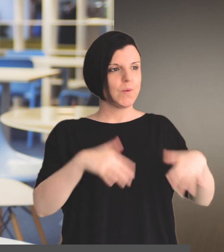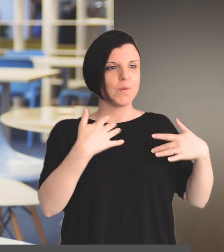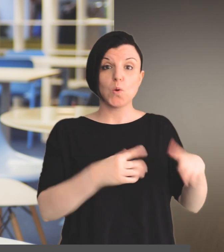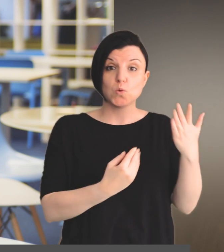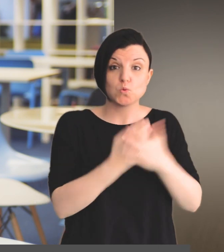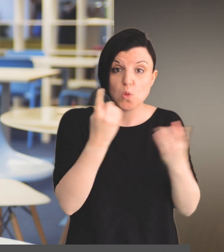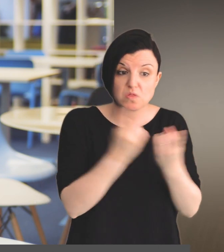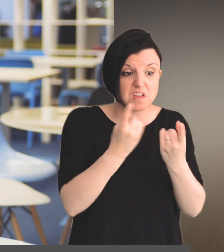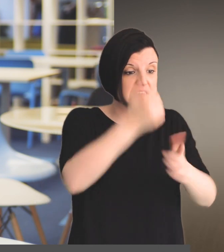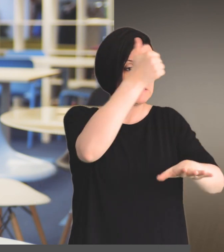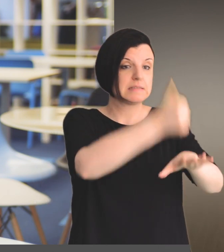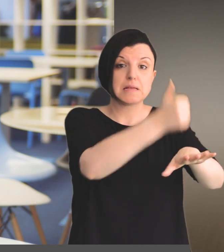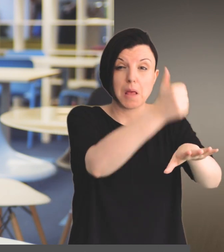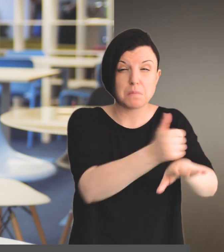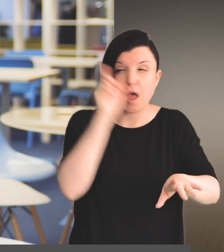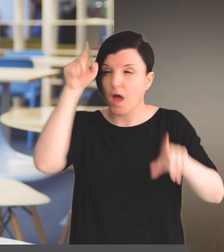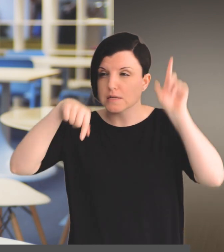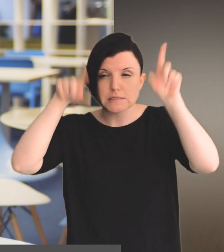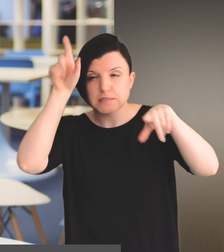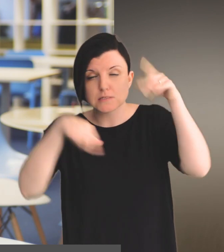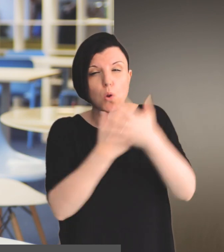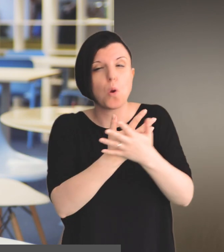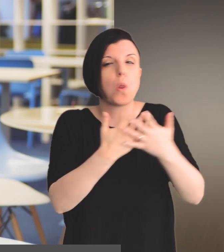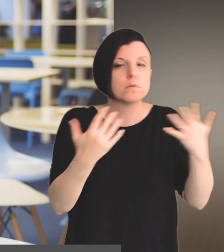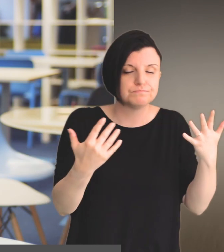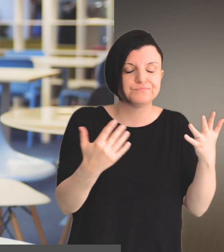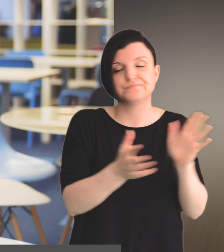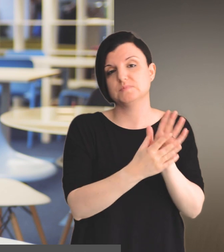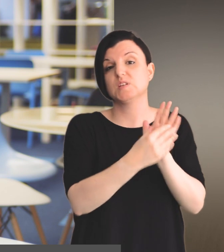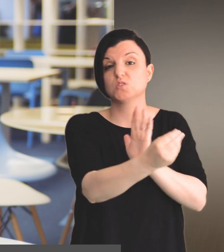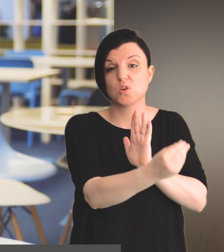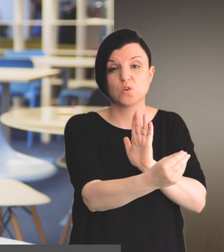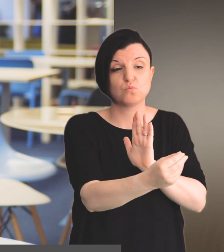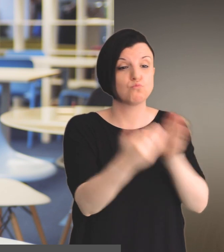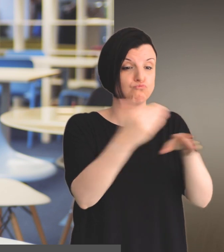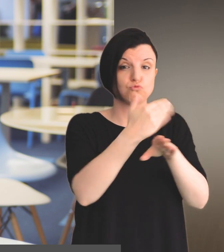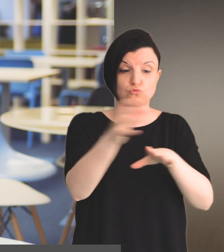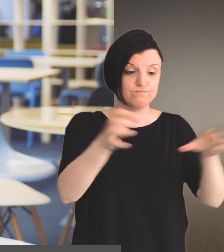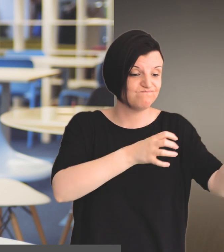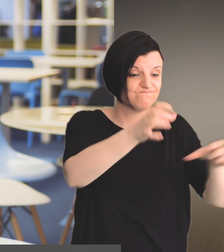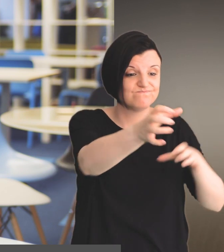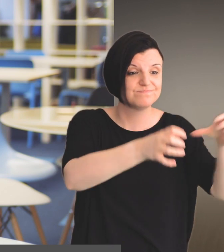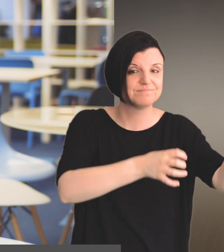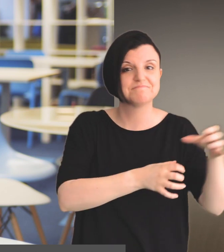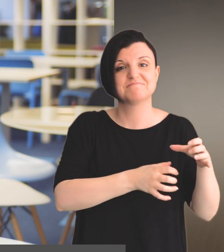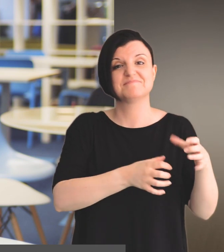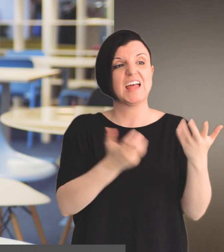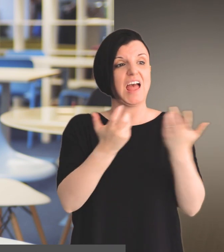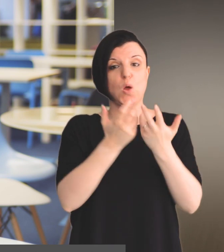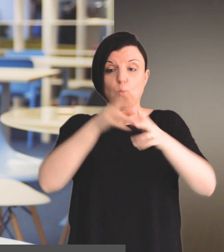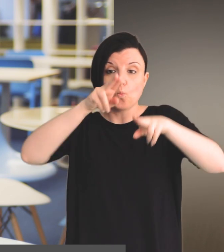and things already that have been implemented, but in particular looking at the way we recruit, the way we audition,